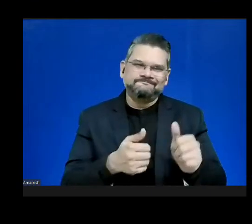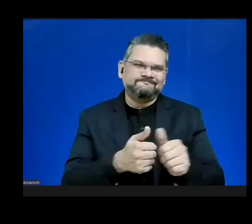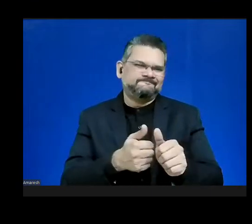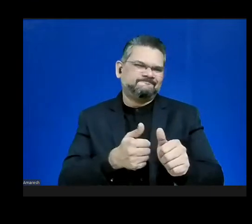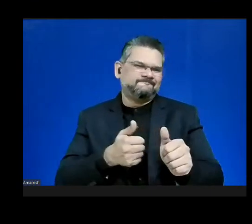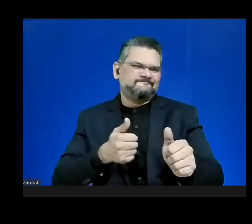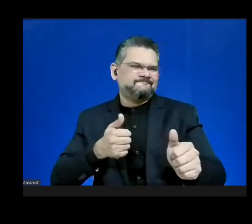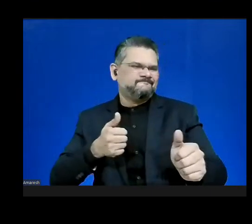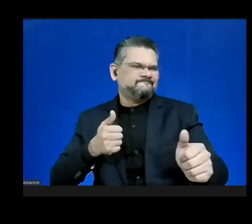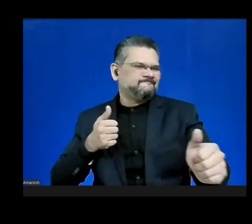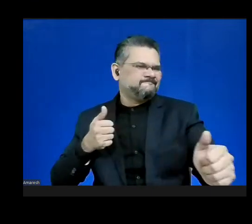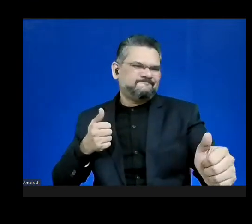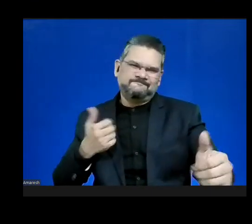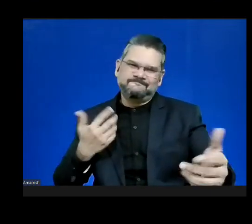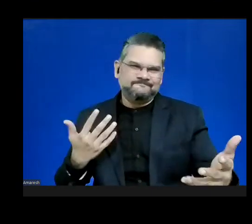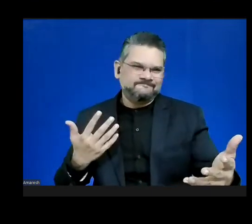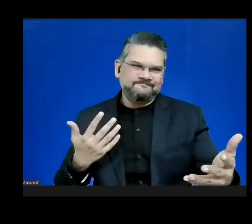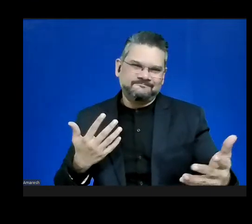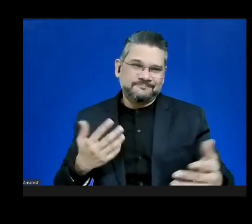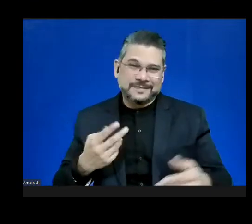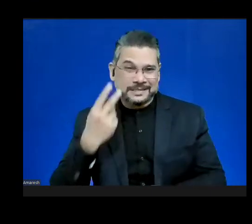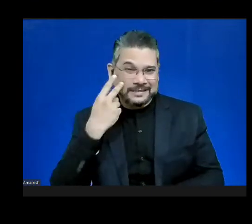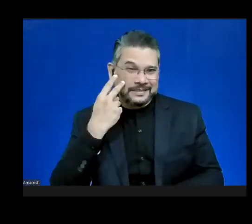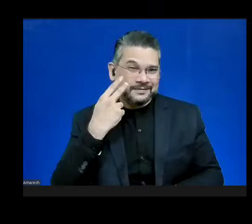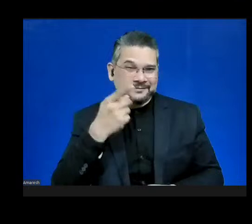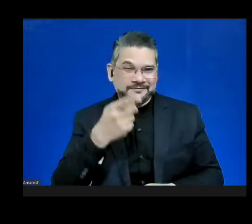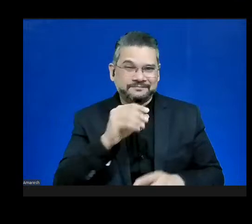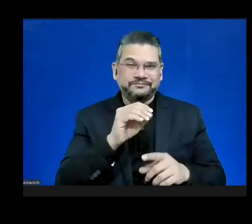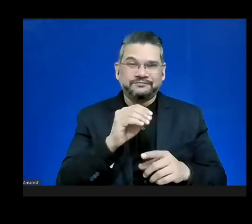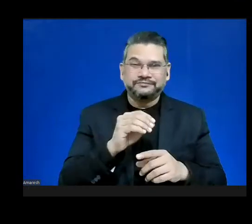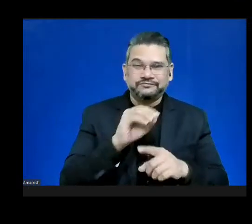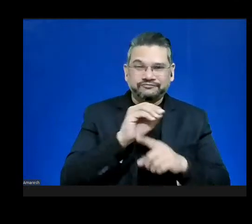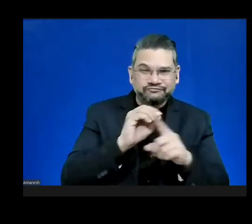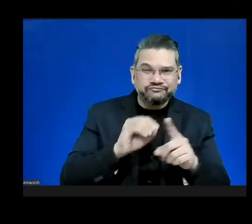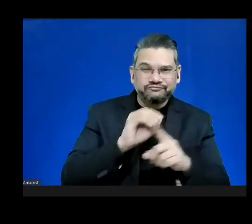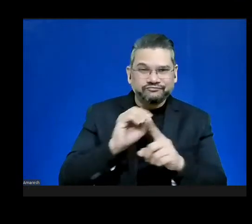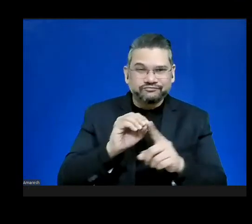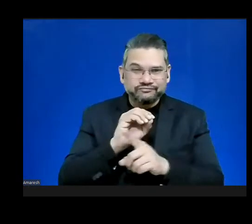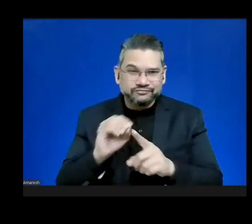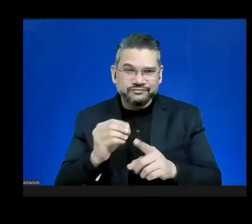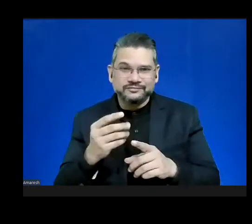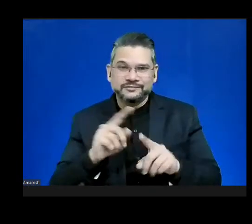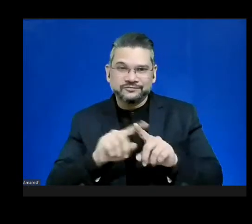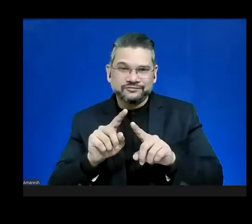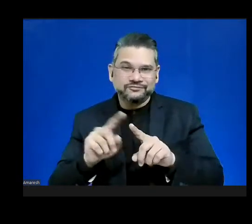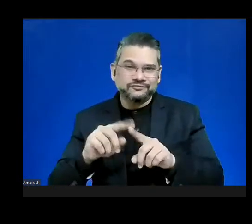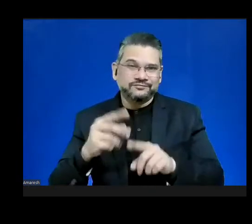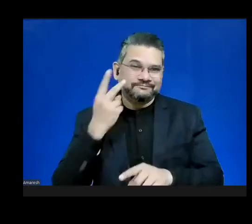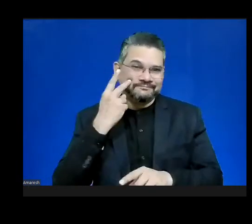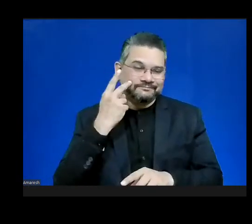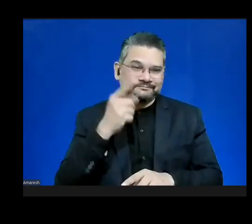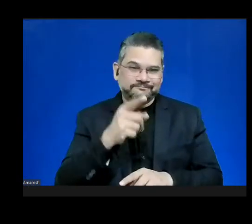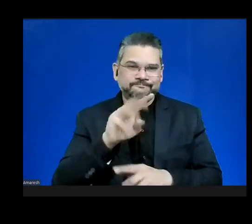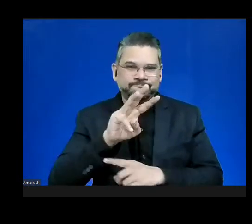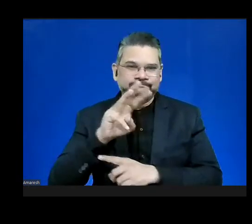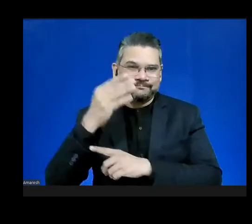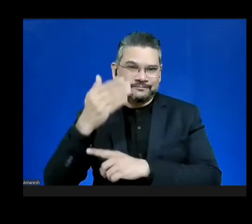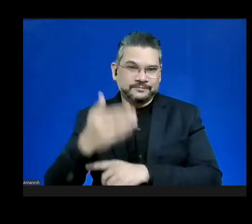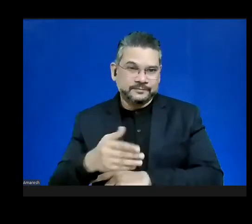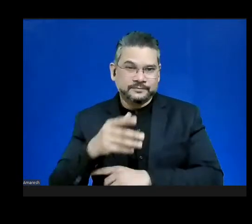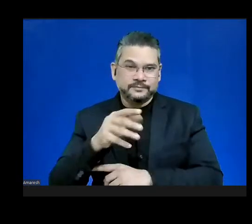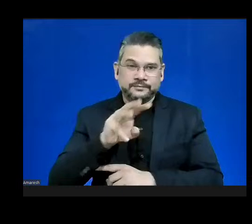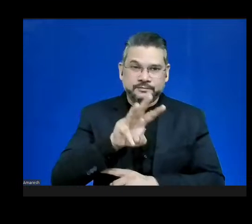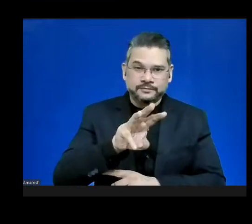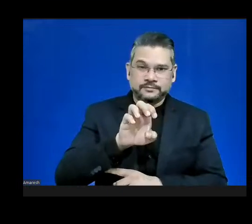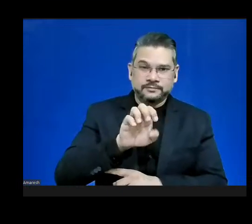these are some of the statistics that you see, which is from WebAIM. I've taken from their website that gives you